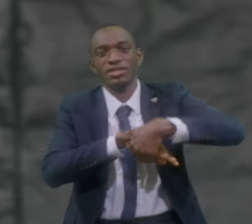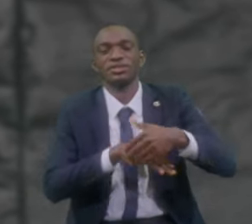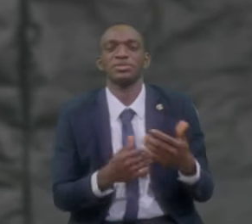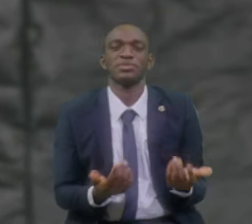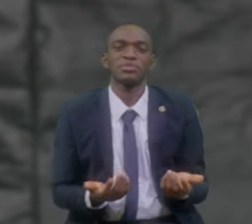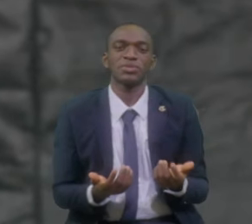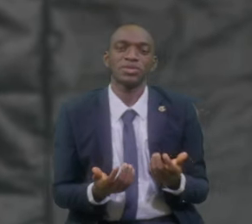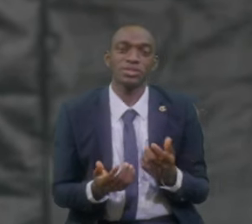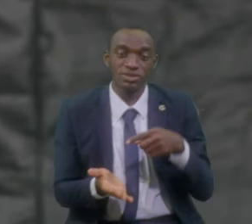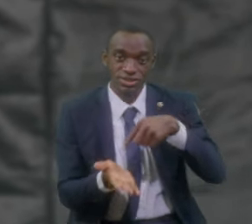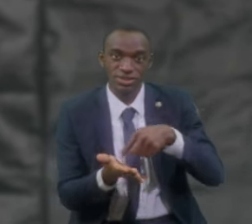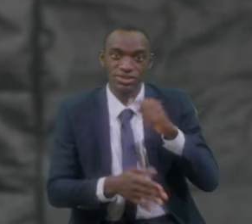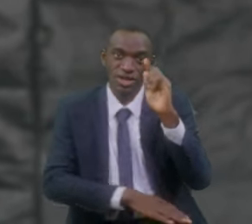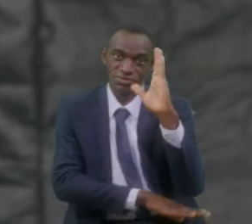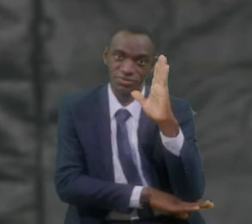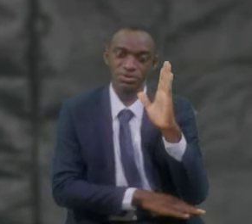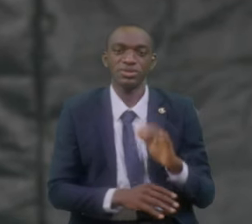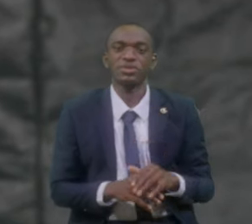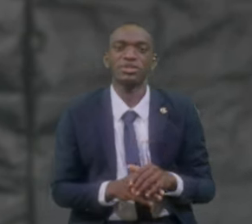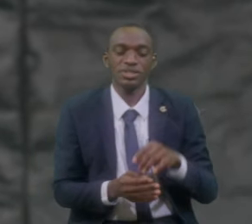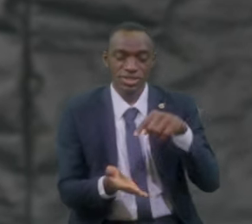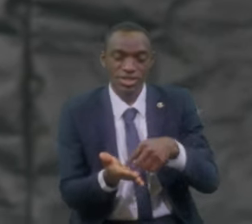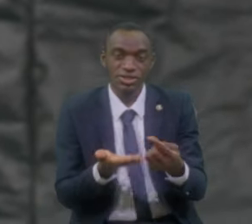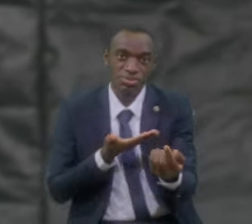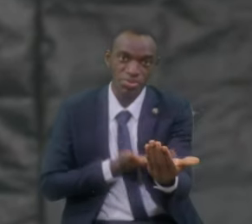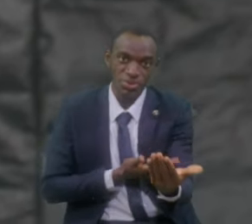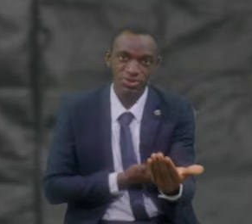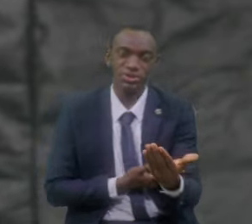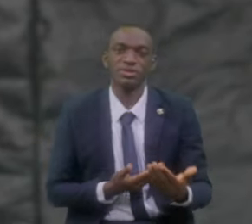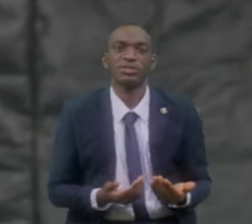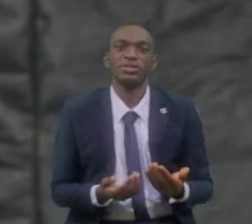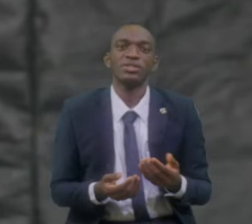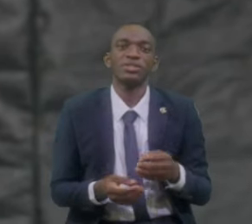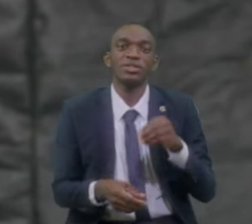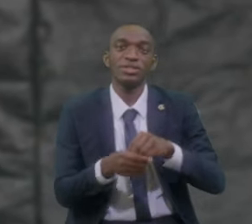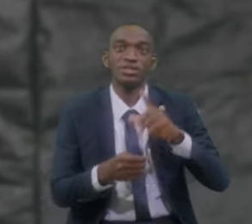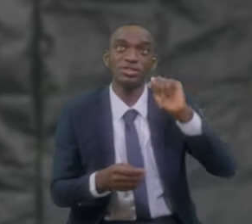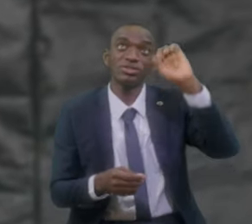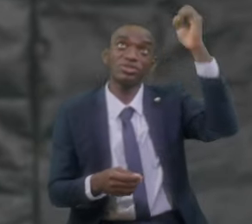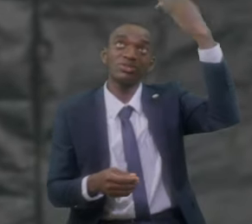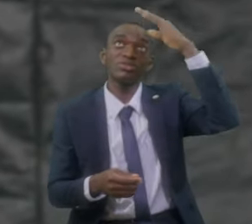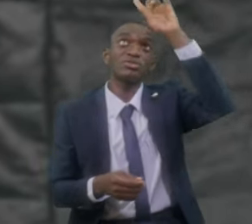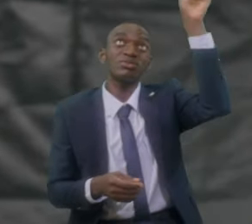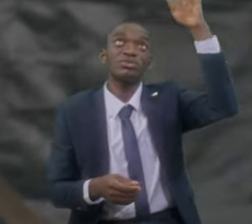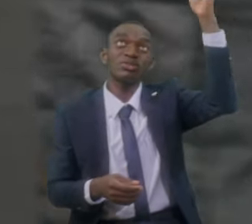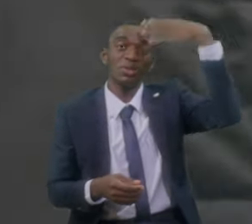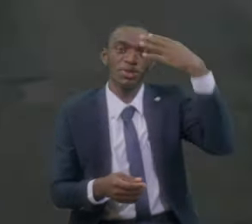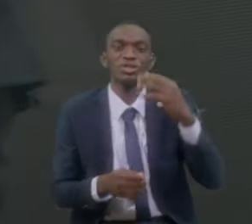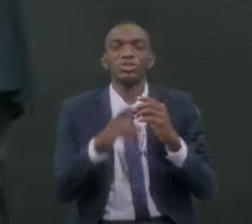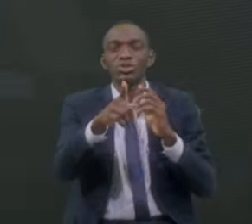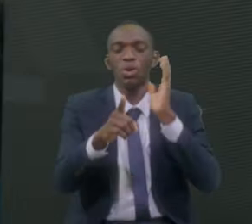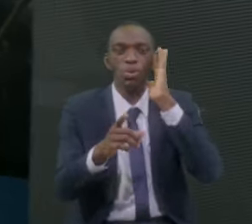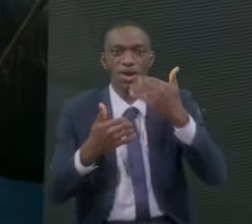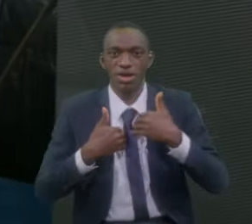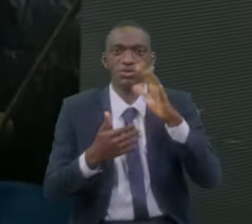afternoon, this morning, in the sun, you are going to have your own crusade.